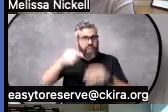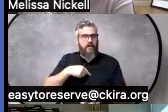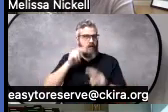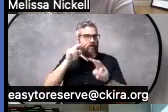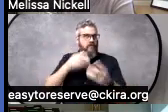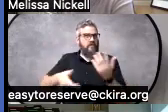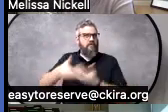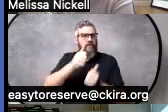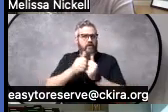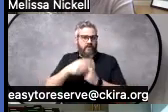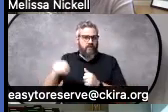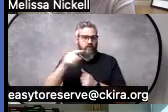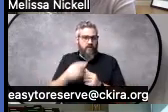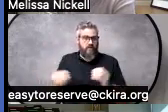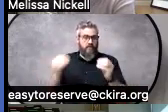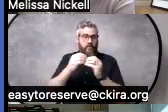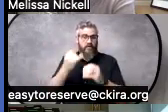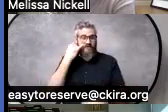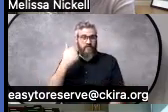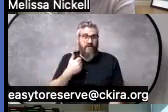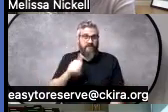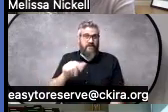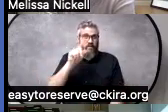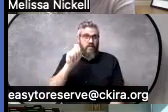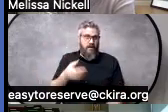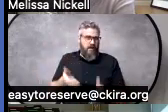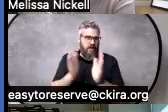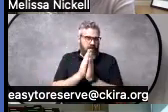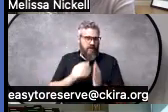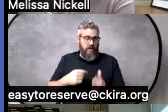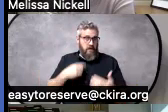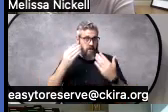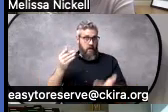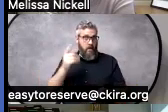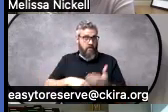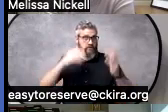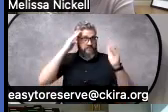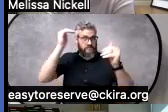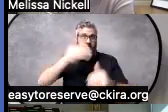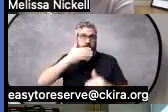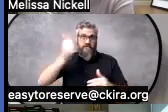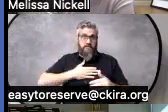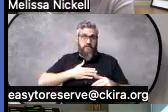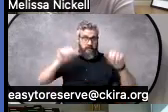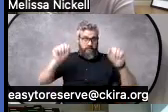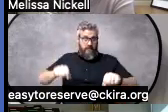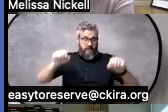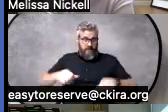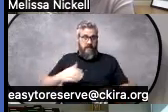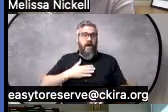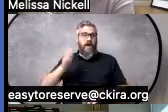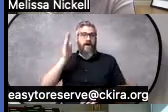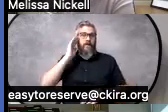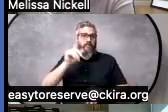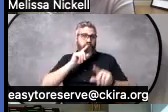again, if you have questions, please ask. I don't know what to anticipate, but to the best of my ability, I will respond, or one